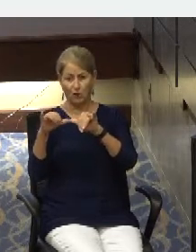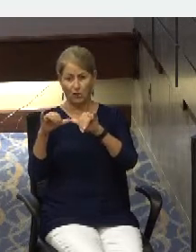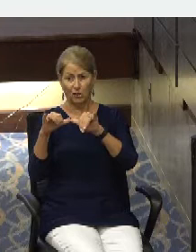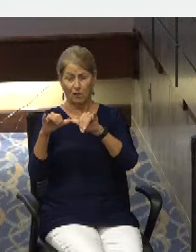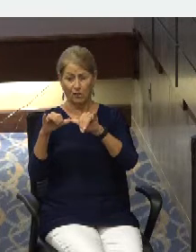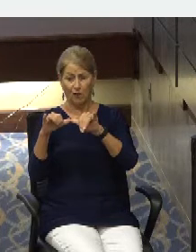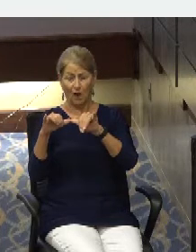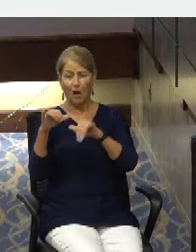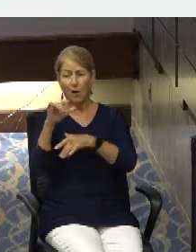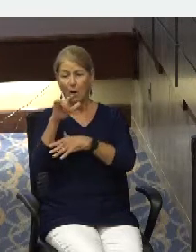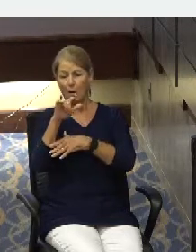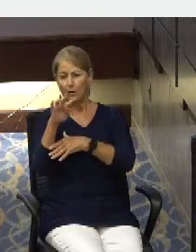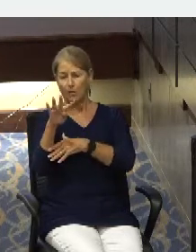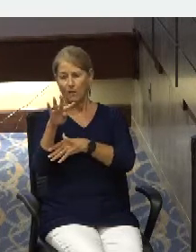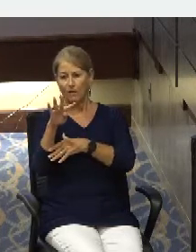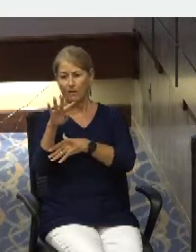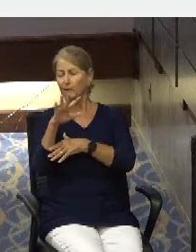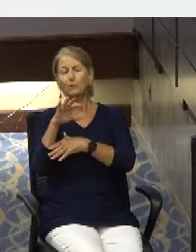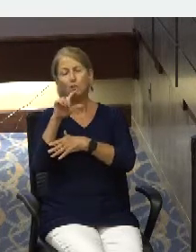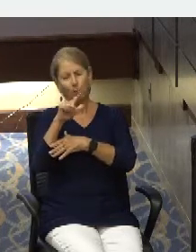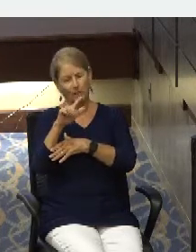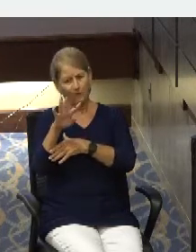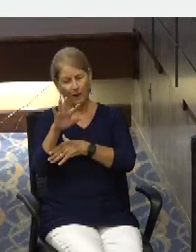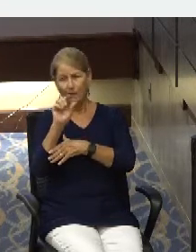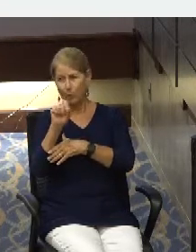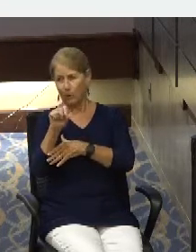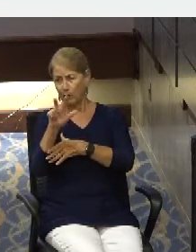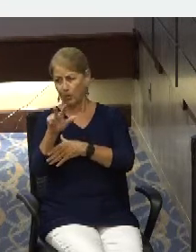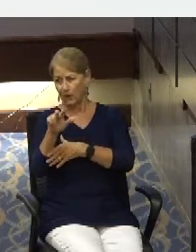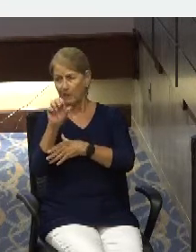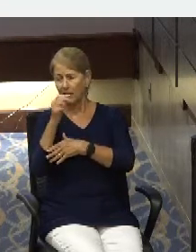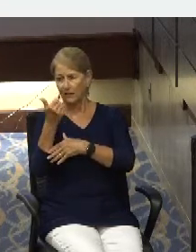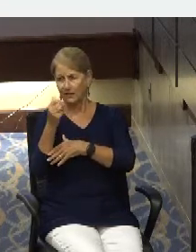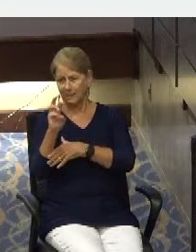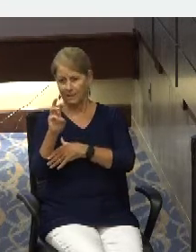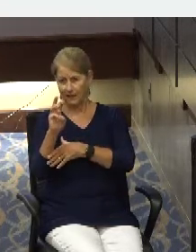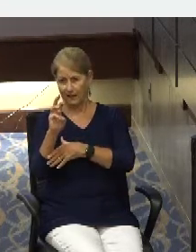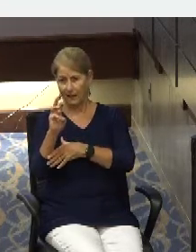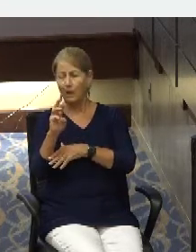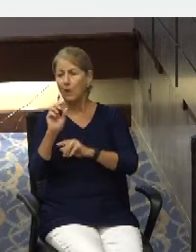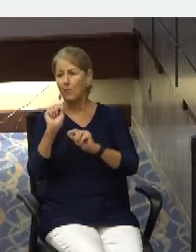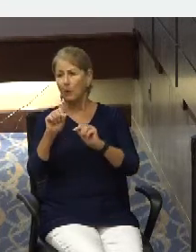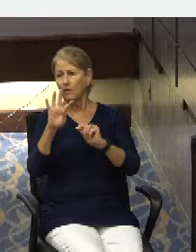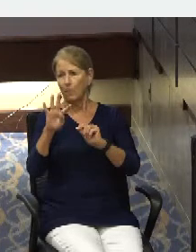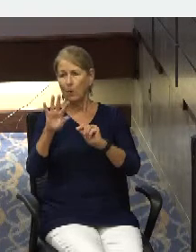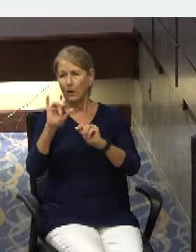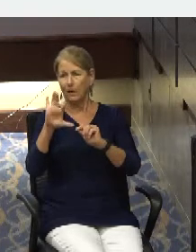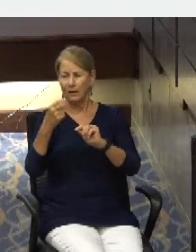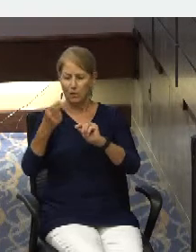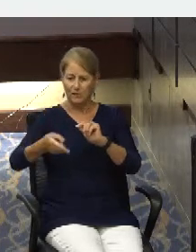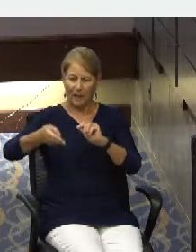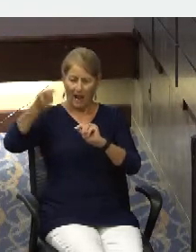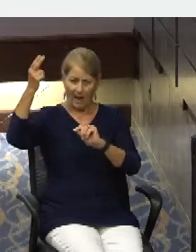are 25 feet 3 inches wide, 16 feet 4 inches high.